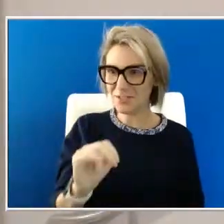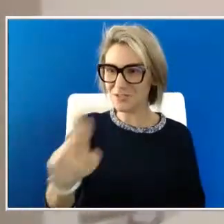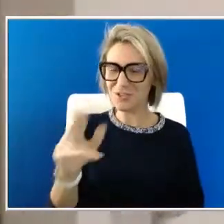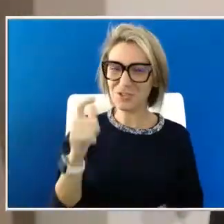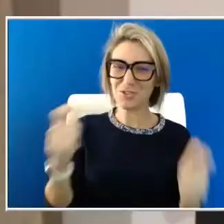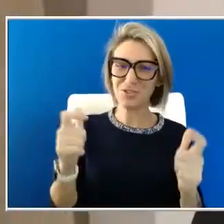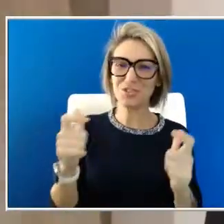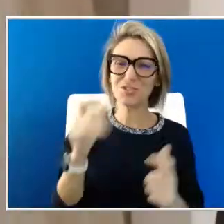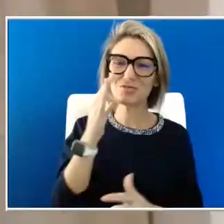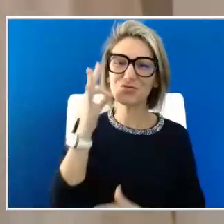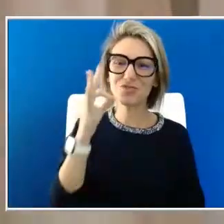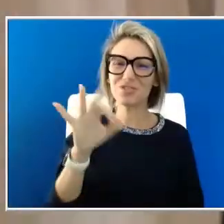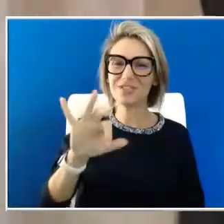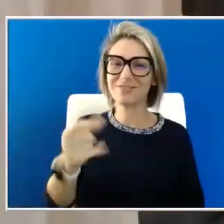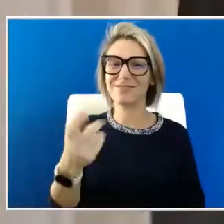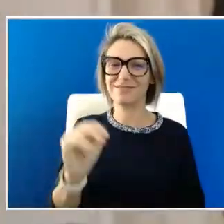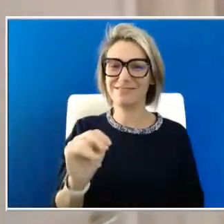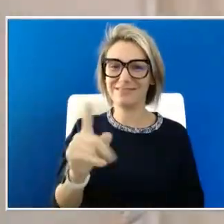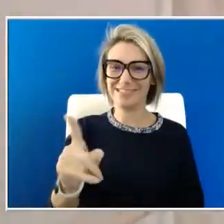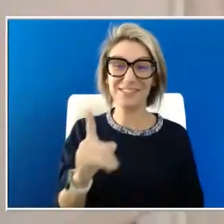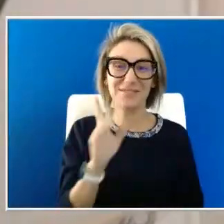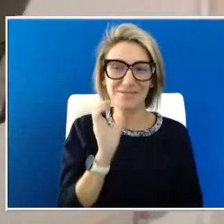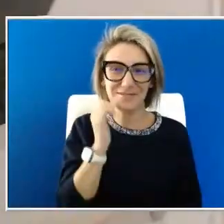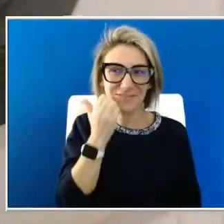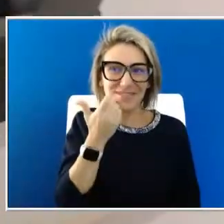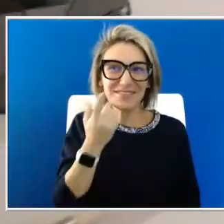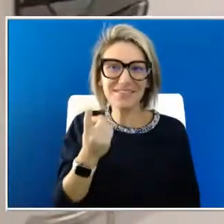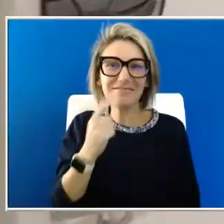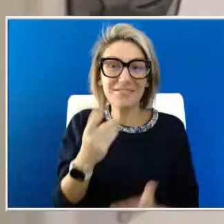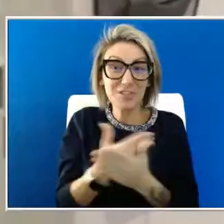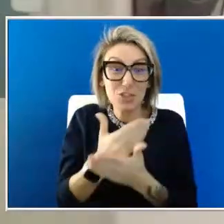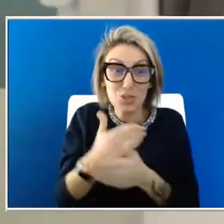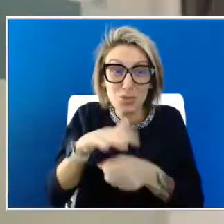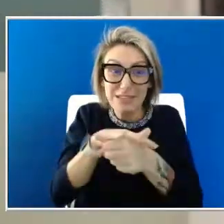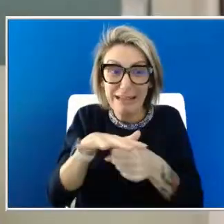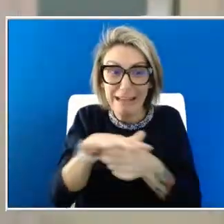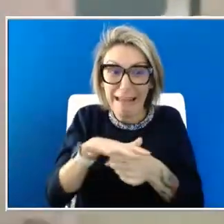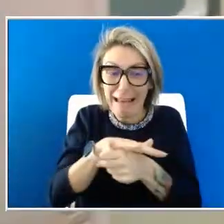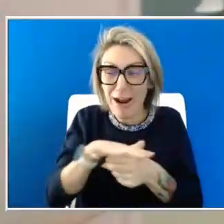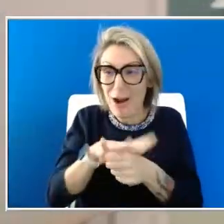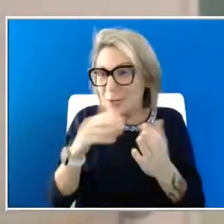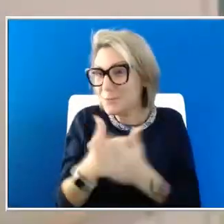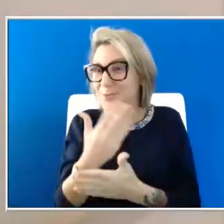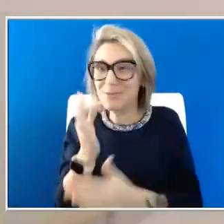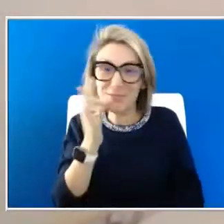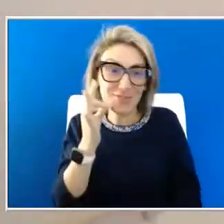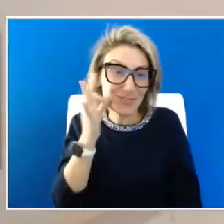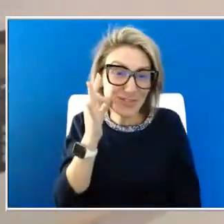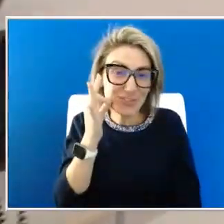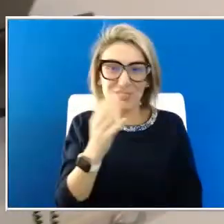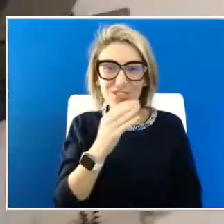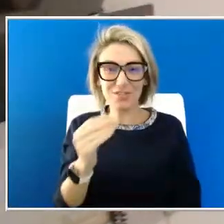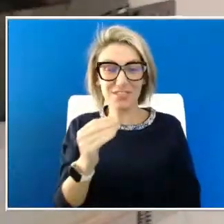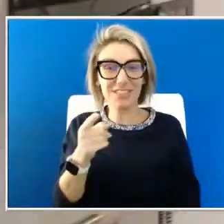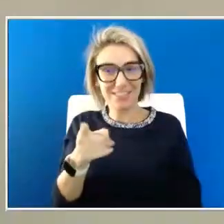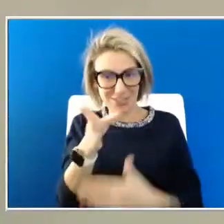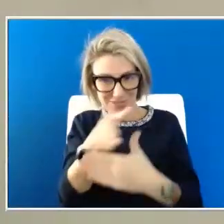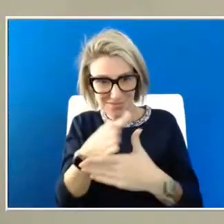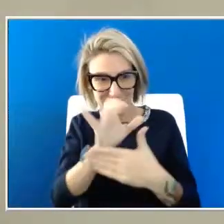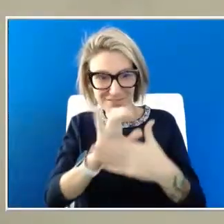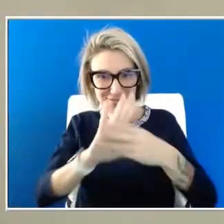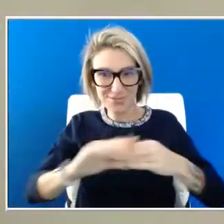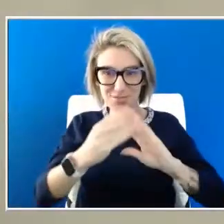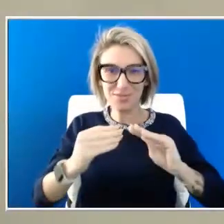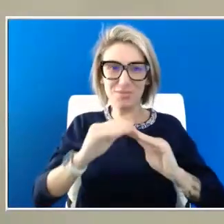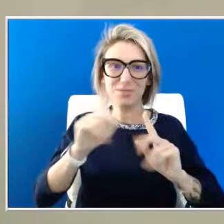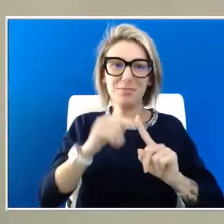And I do remember he was quite shy. He was so new to the area, new to the Chiefs, and but he did share that story about somebody in